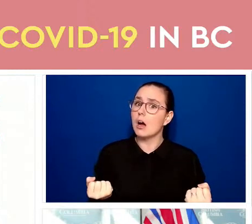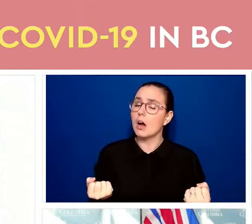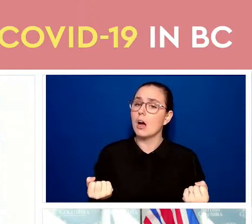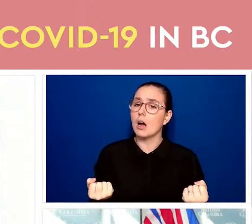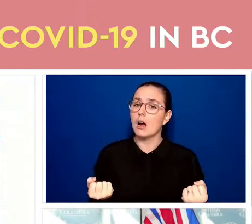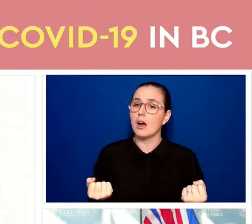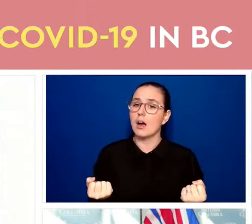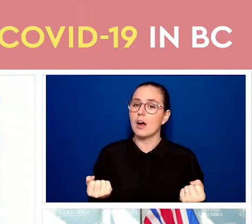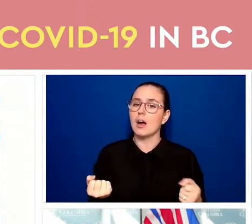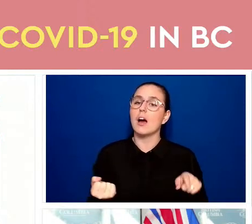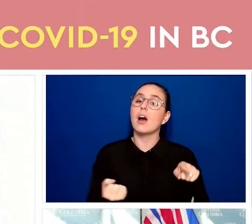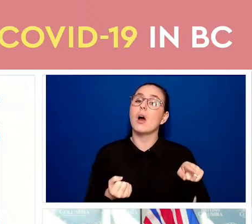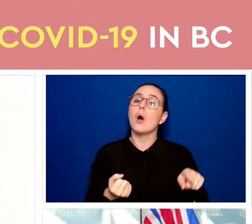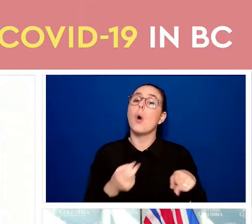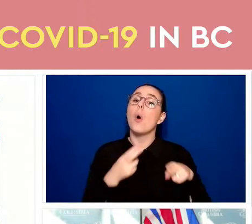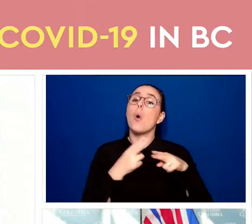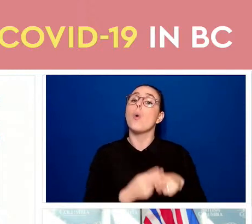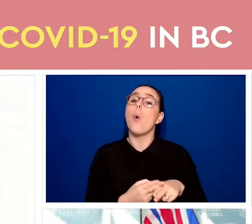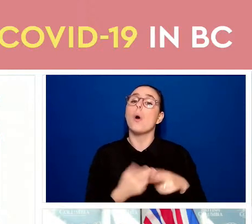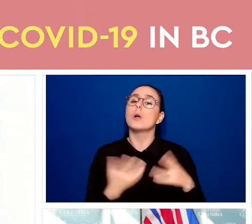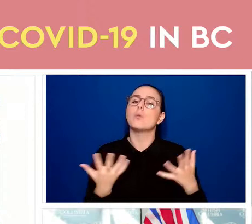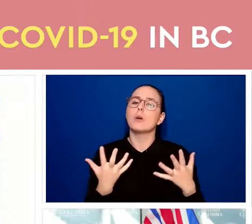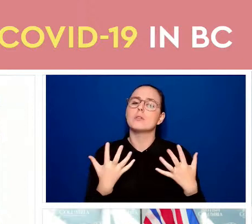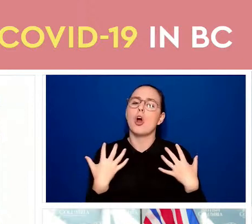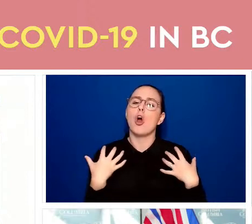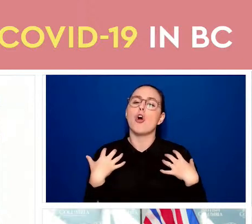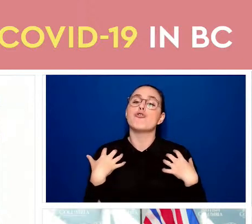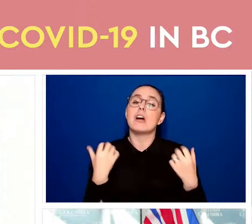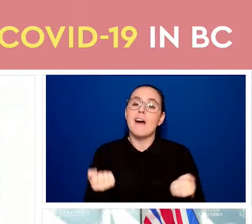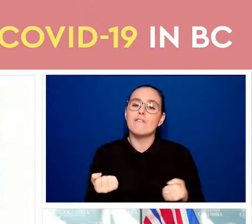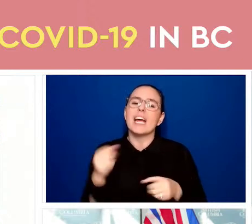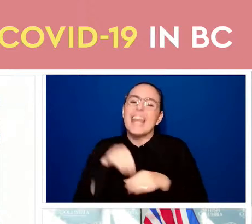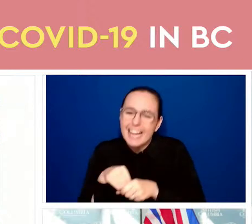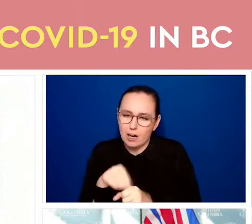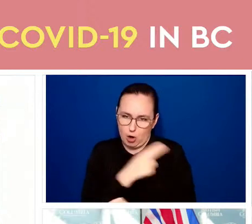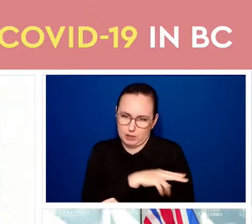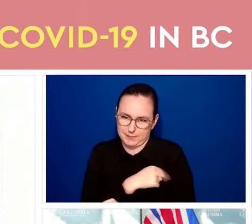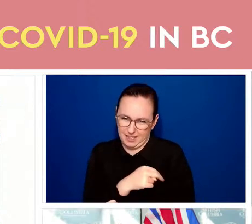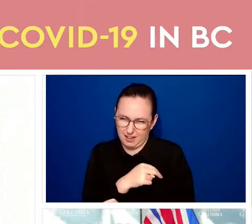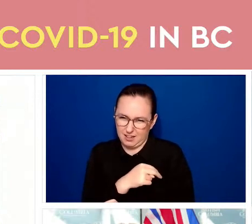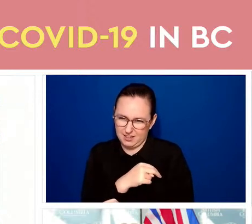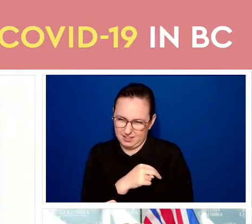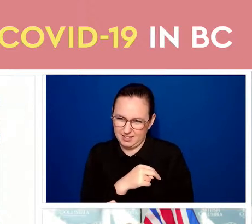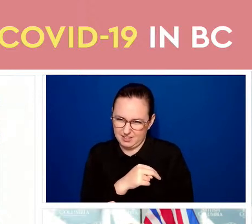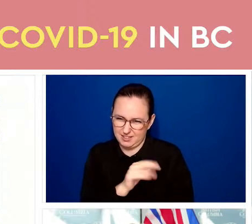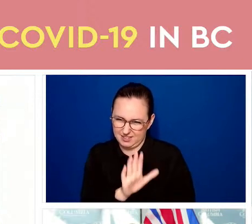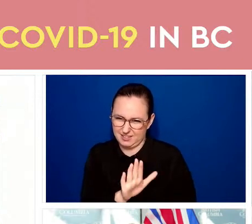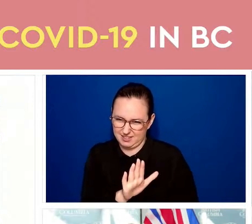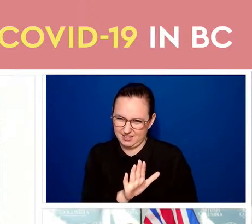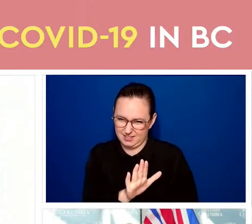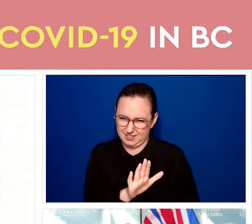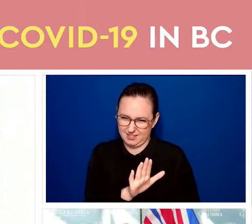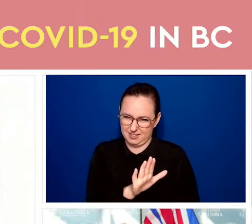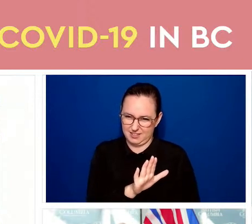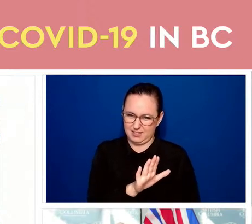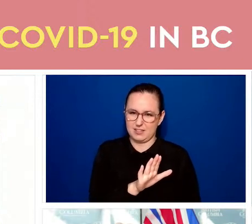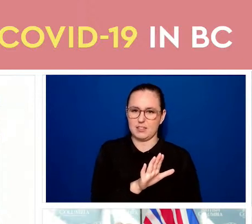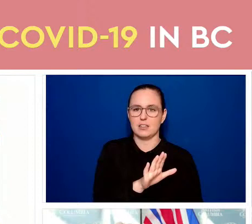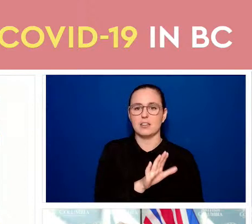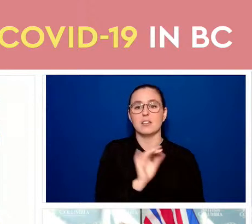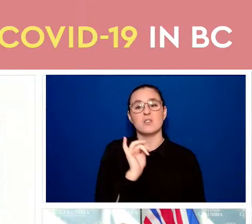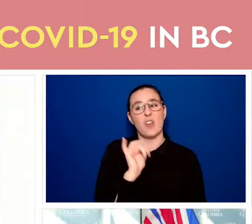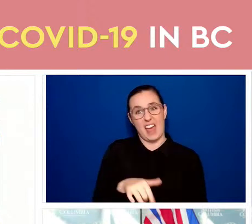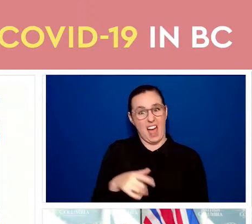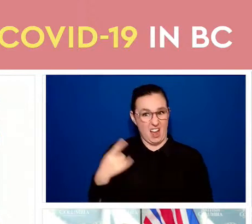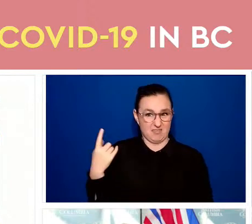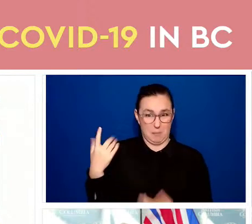case recovering in hospital. And those are the statistics that the minister has been reporting on a regular basis